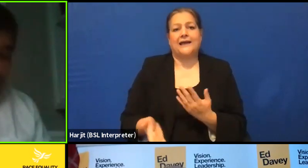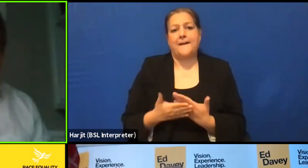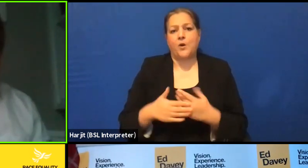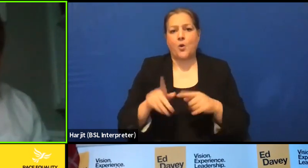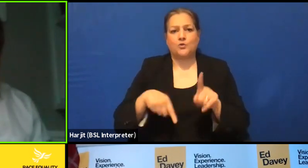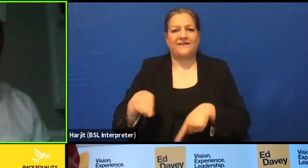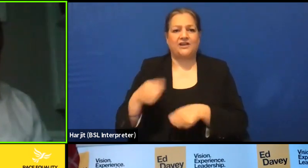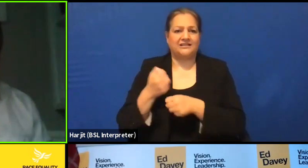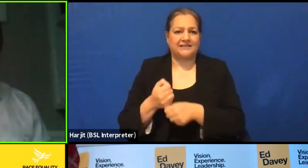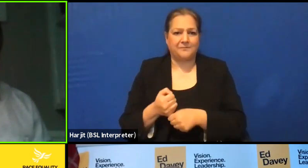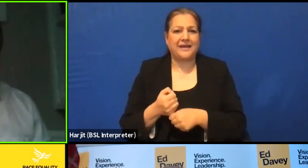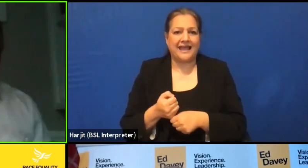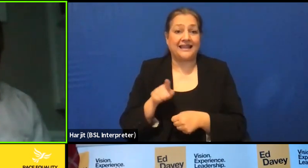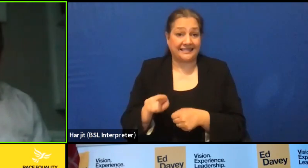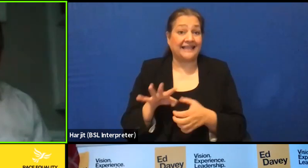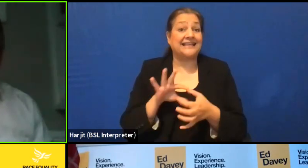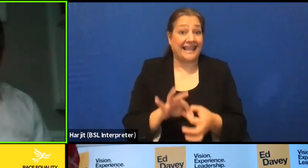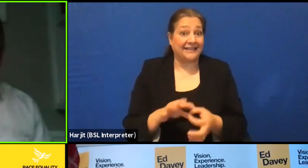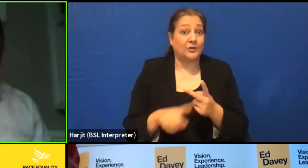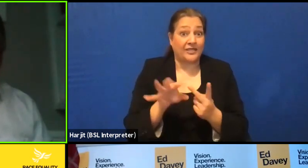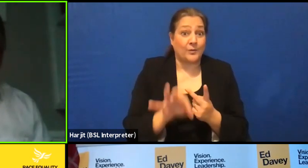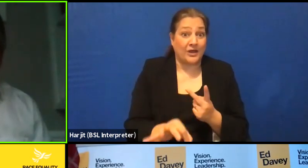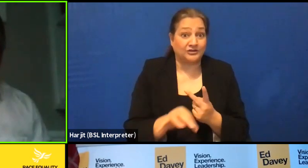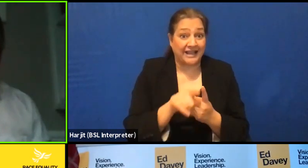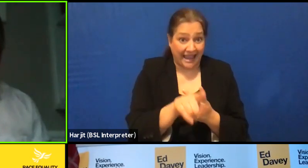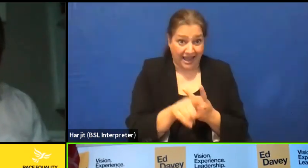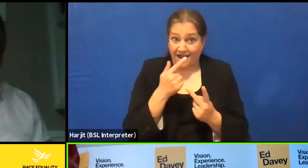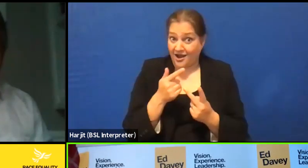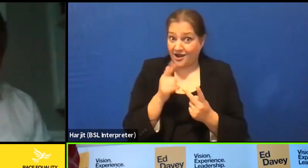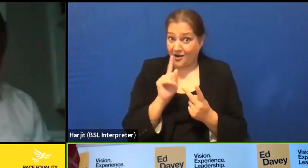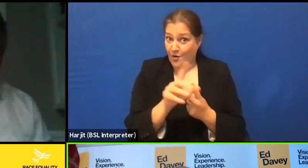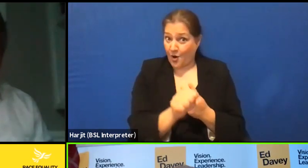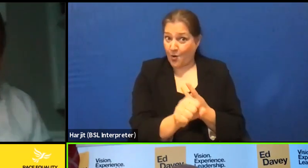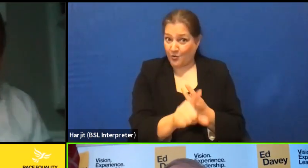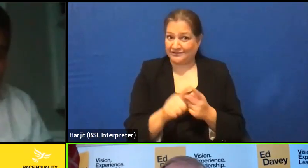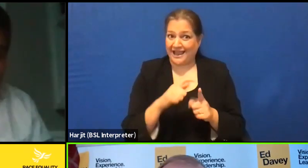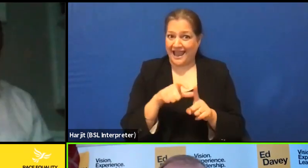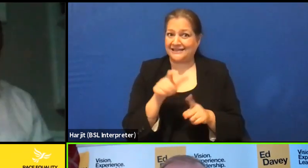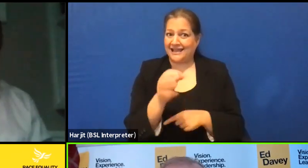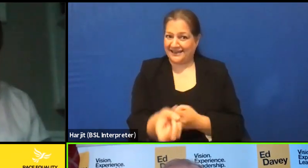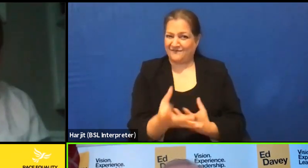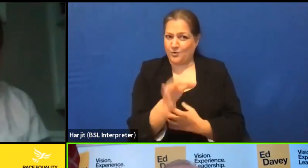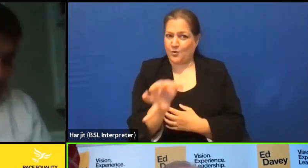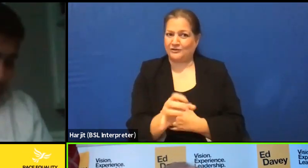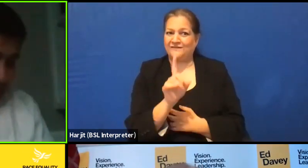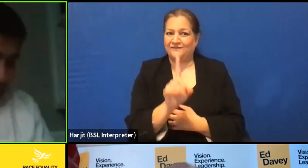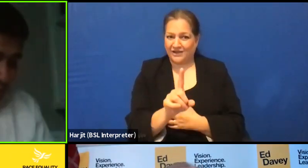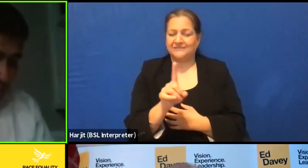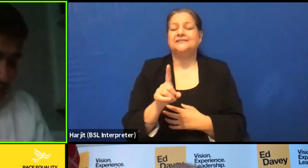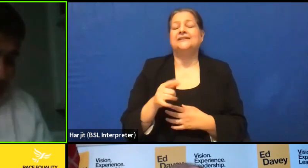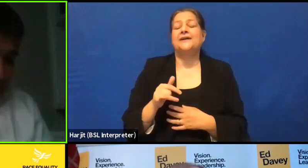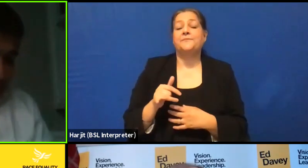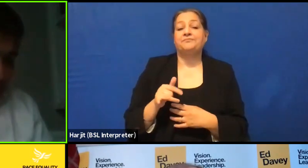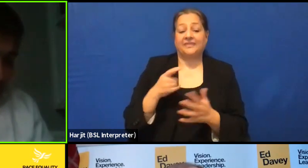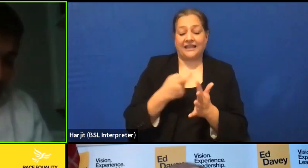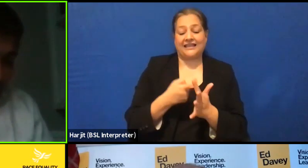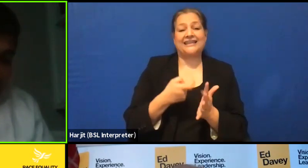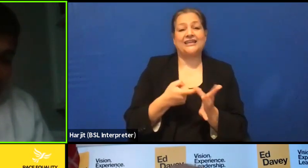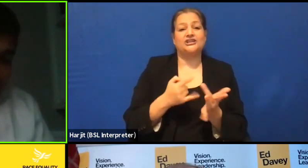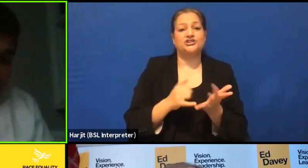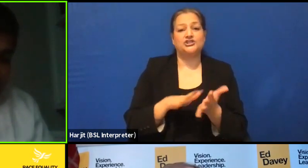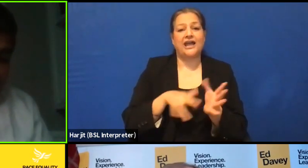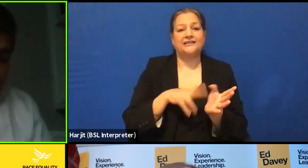And that does link to a question, Ed. I'll let you come in when I've given you a question that is about the same thing. From Kishan Devani,